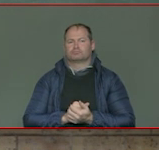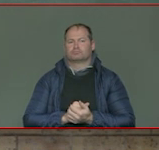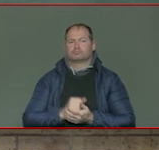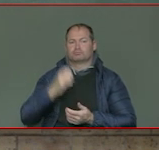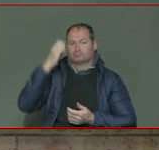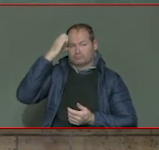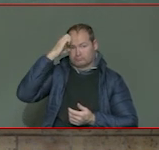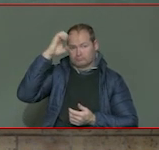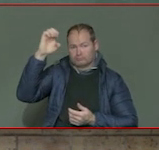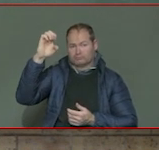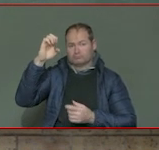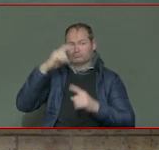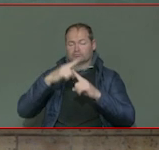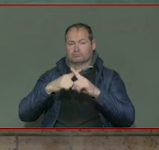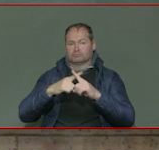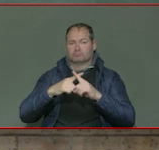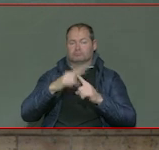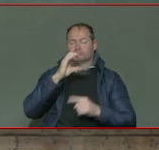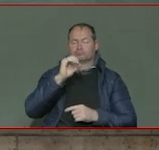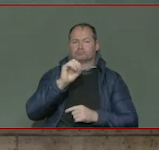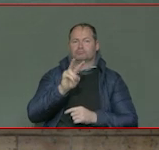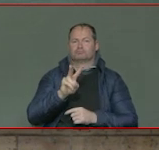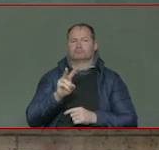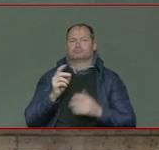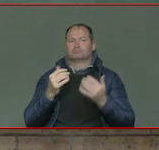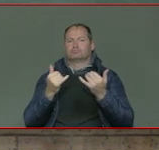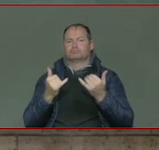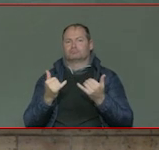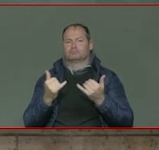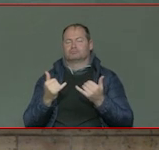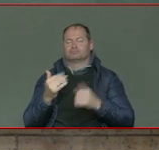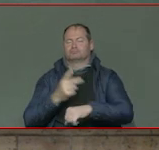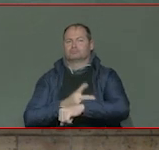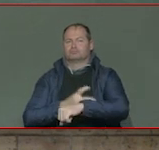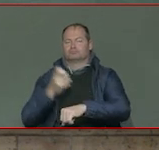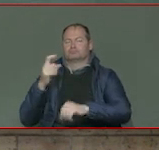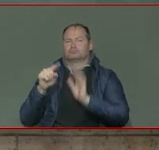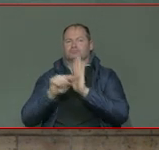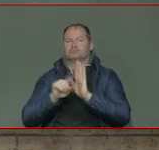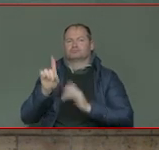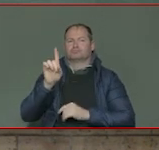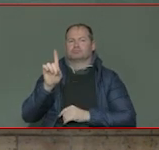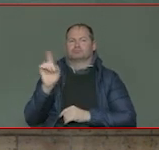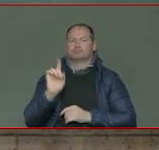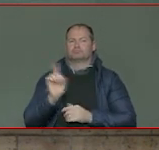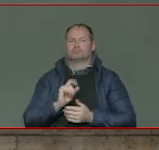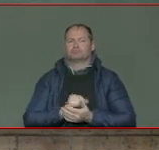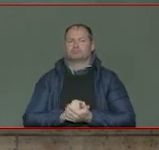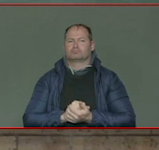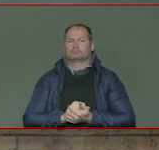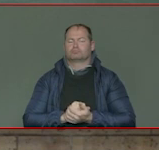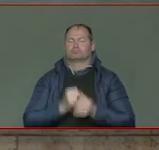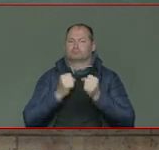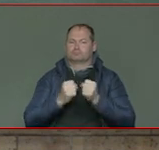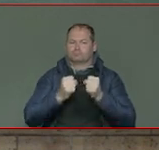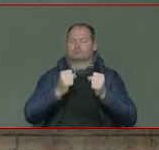exponent times coefficient. Keep x, subtract 1 from the exponent. Derivative of negative 1. What is negative 1? A